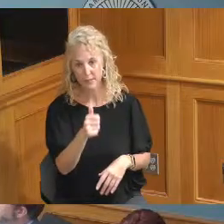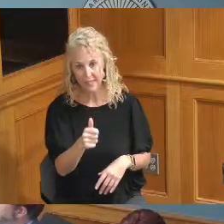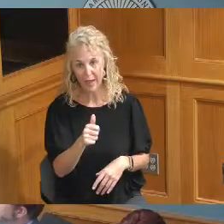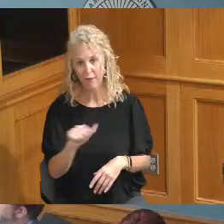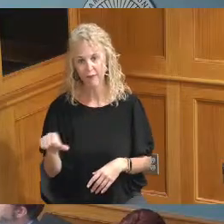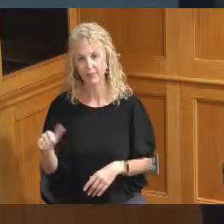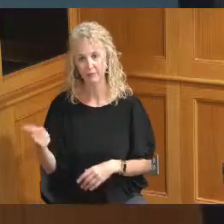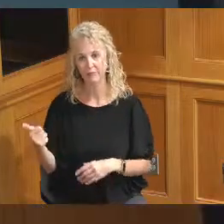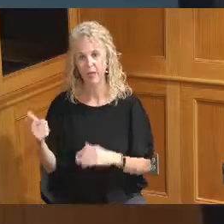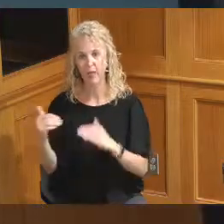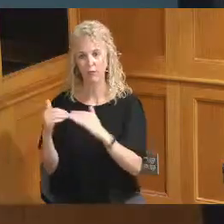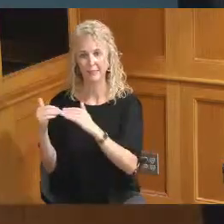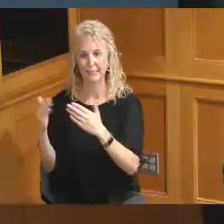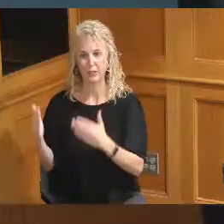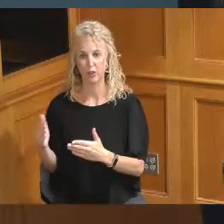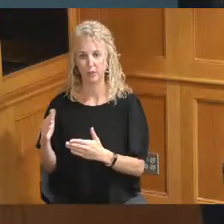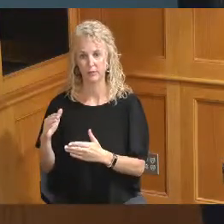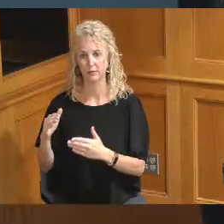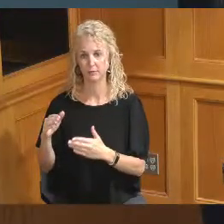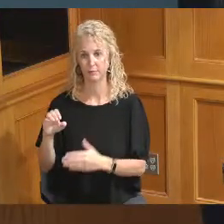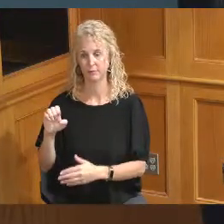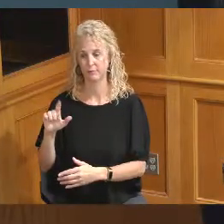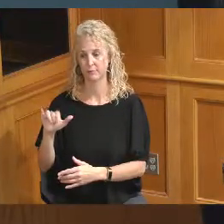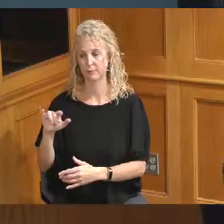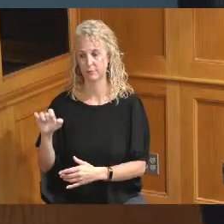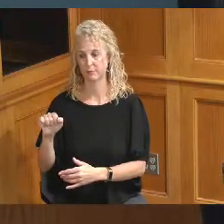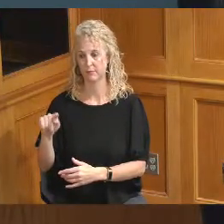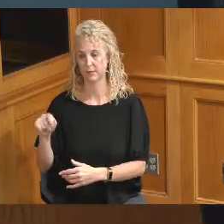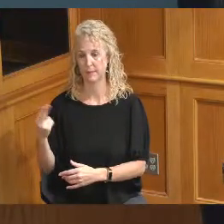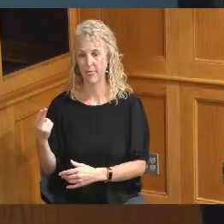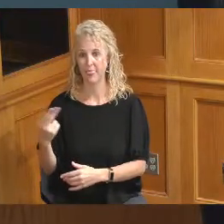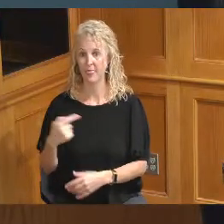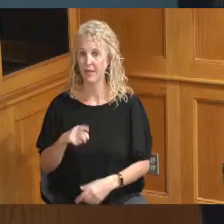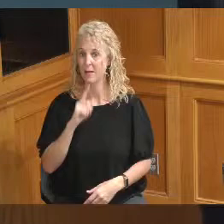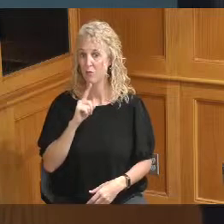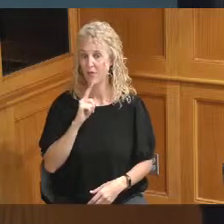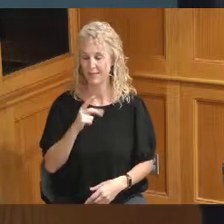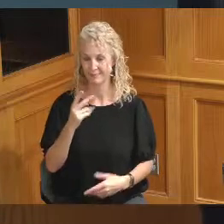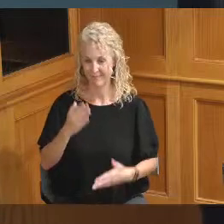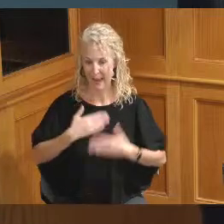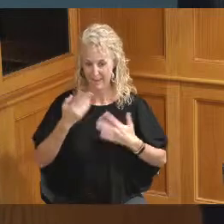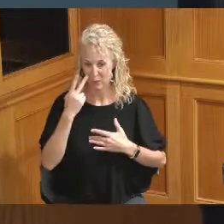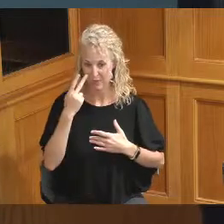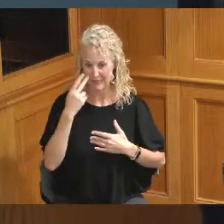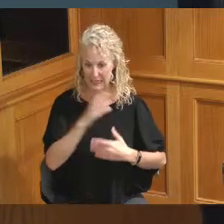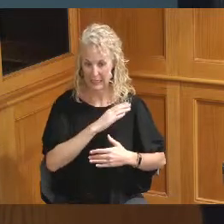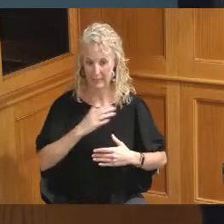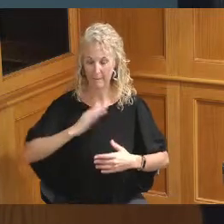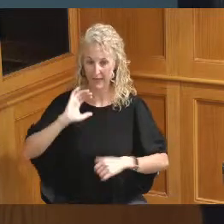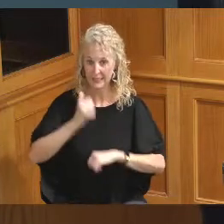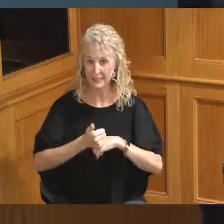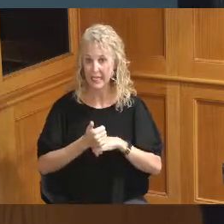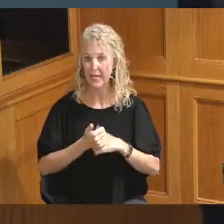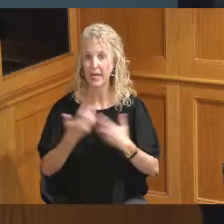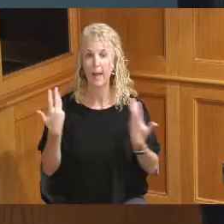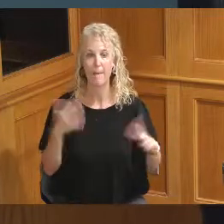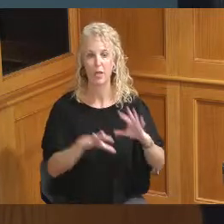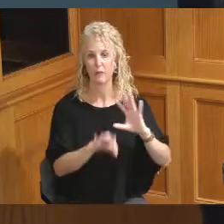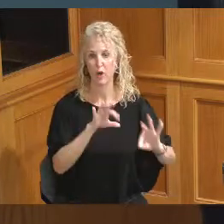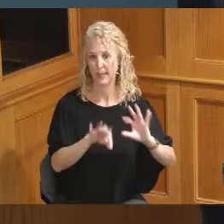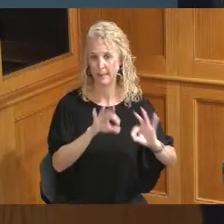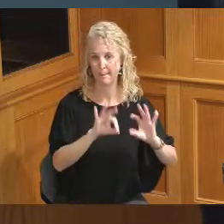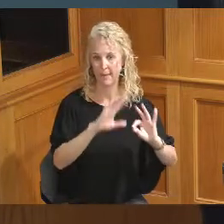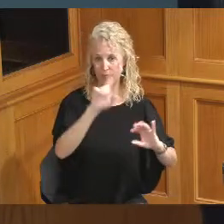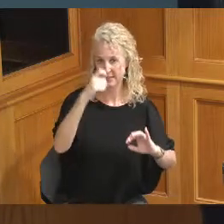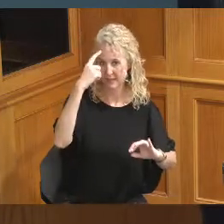Pierce. That committee looks fantastic. I'm glad you're moving that forward, and you got the ex officios. I think it's really important to